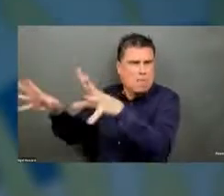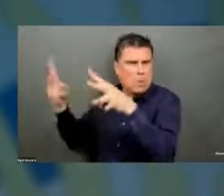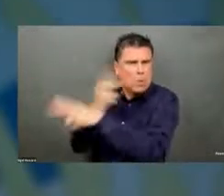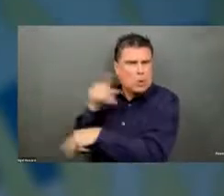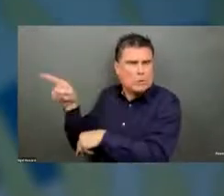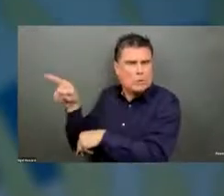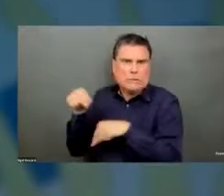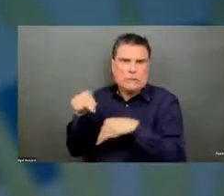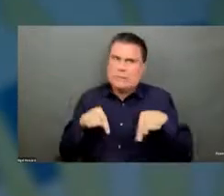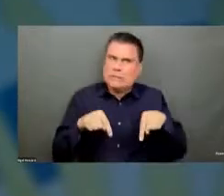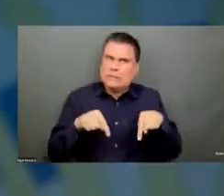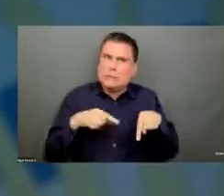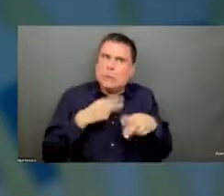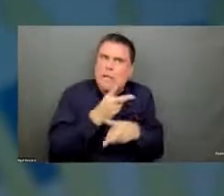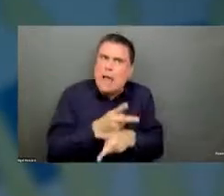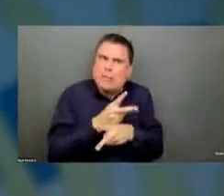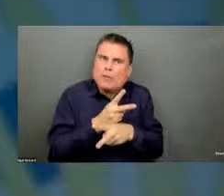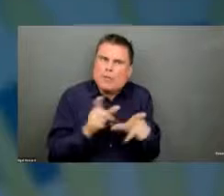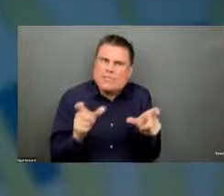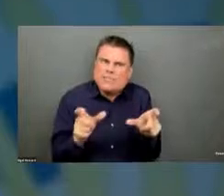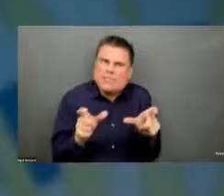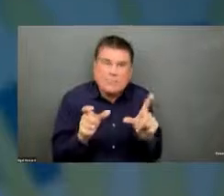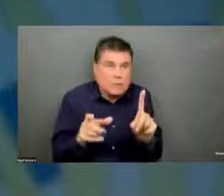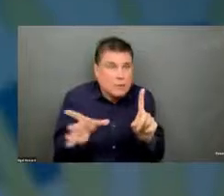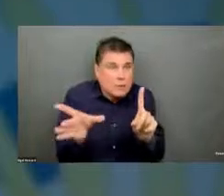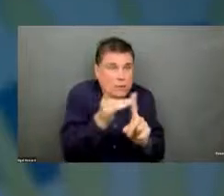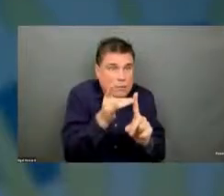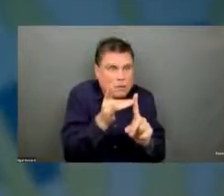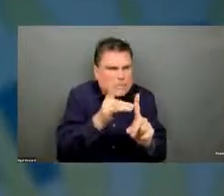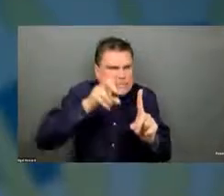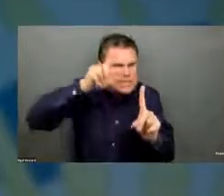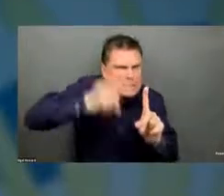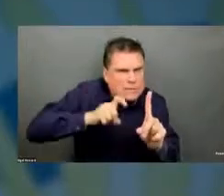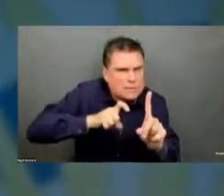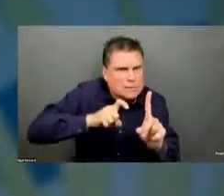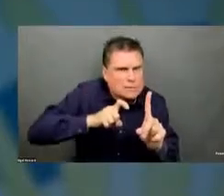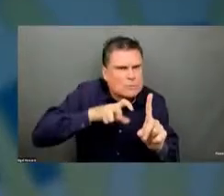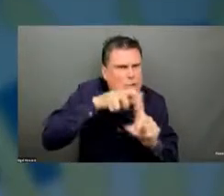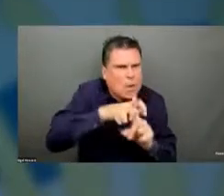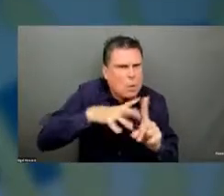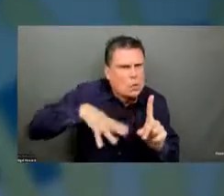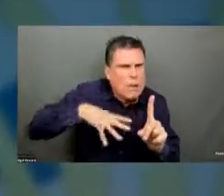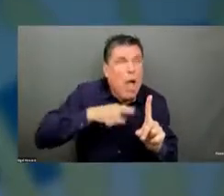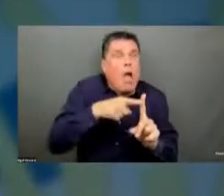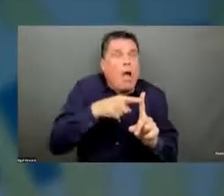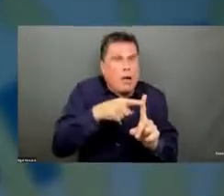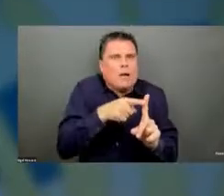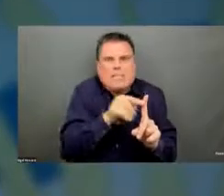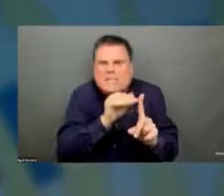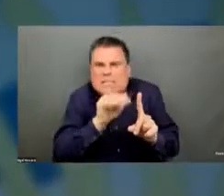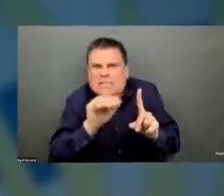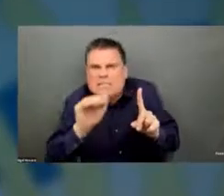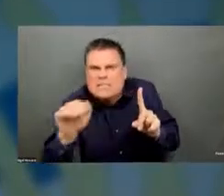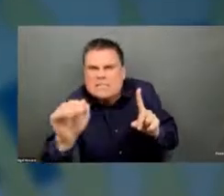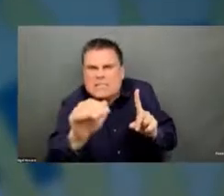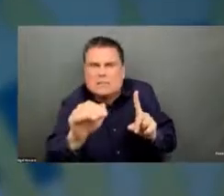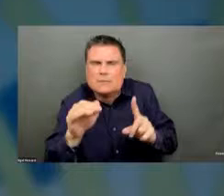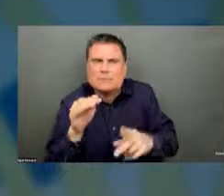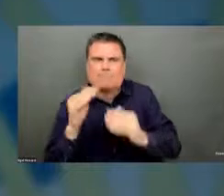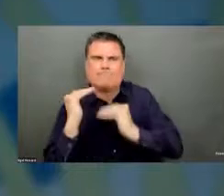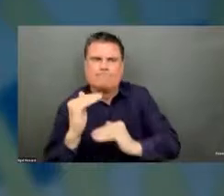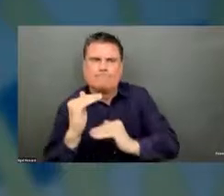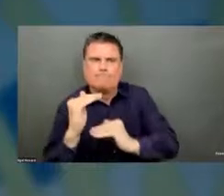of concern, and what we are seeing is that with the same measures that we have in place to